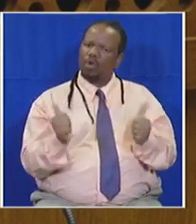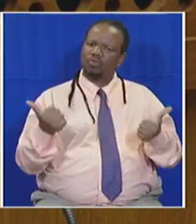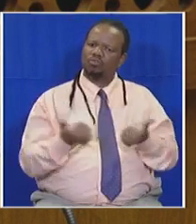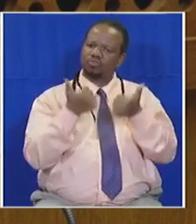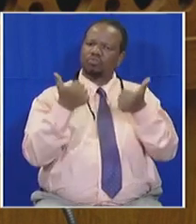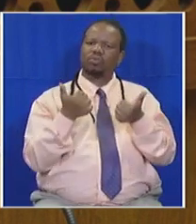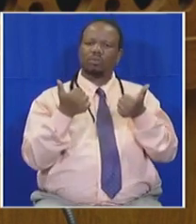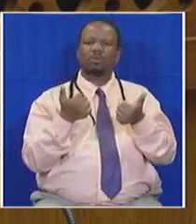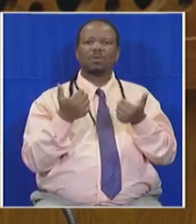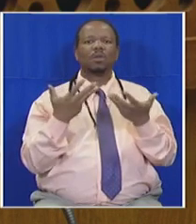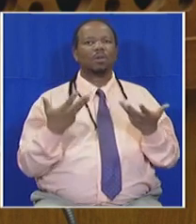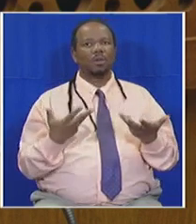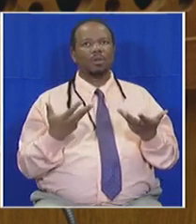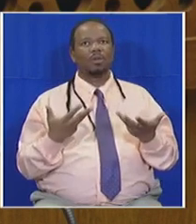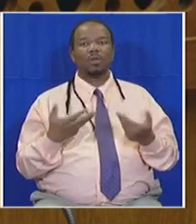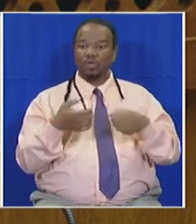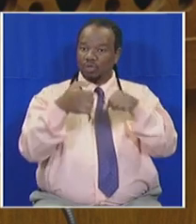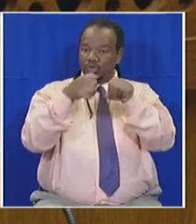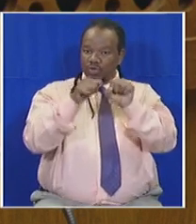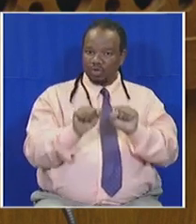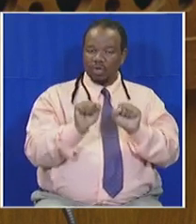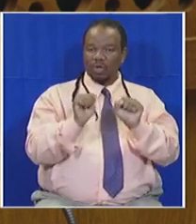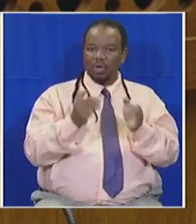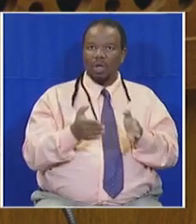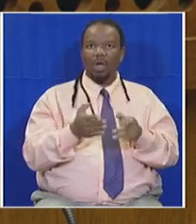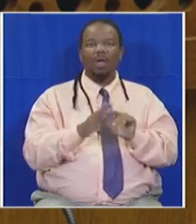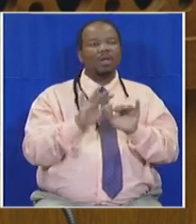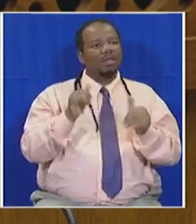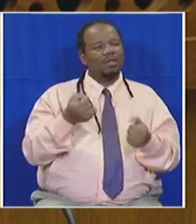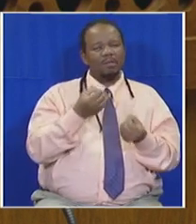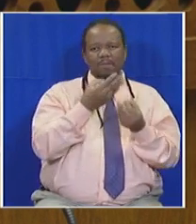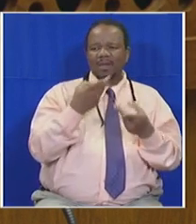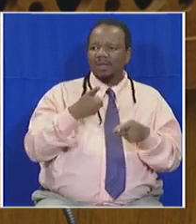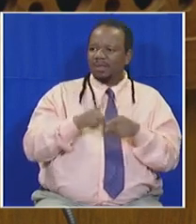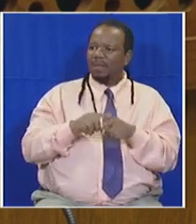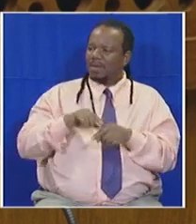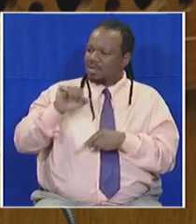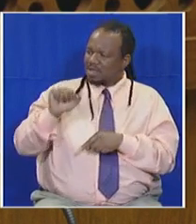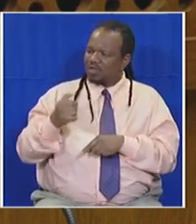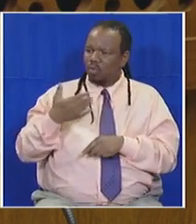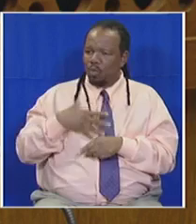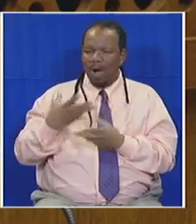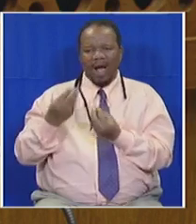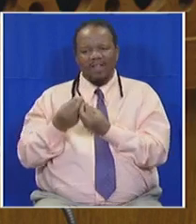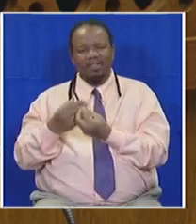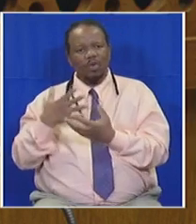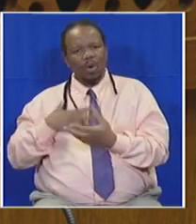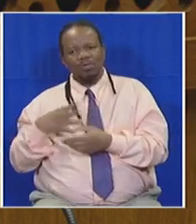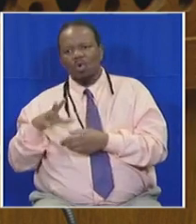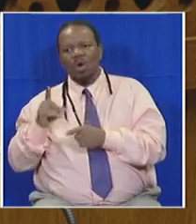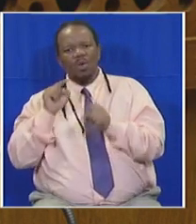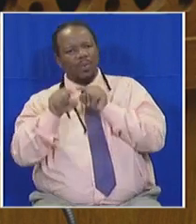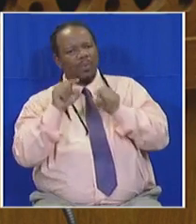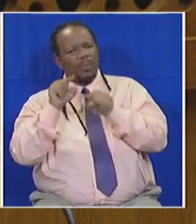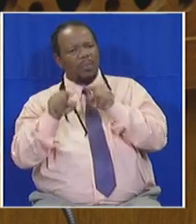often Chihuahuas have an ambition of becoming bulldogs. However, they forget that they are just harmless